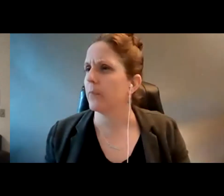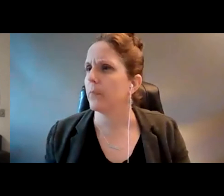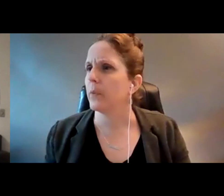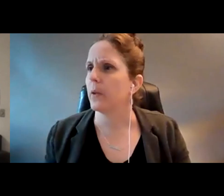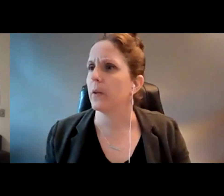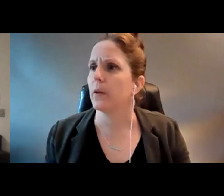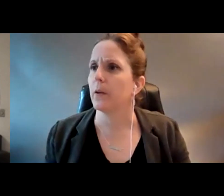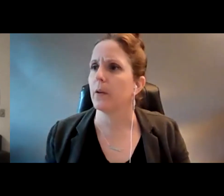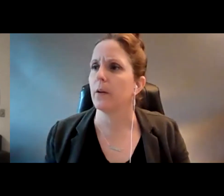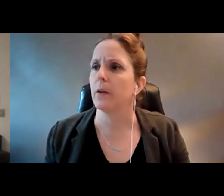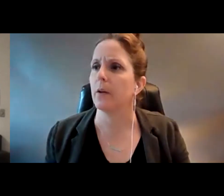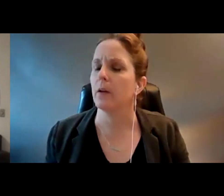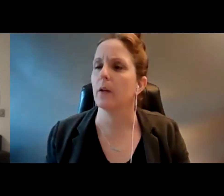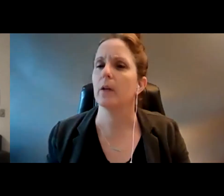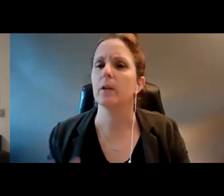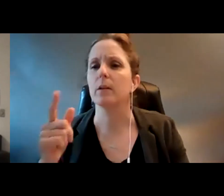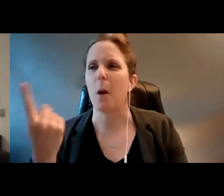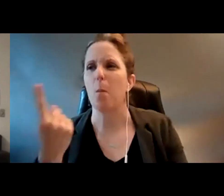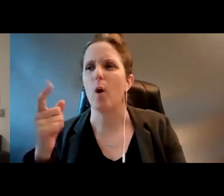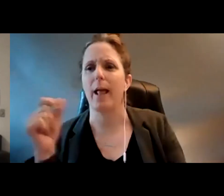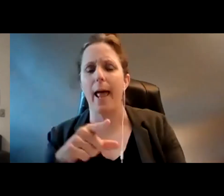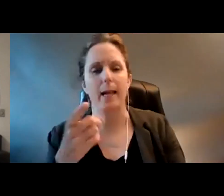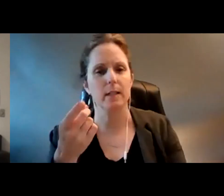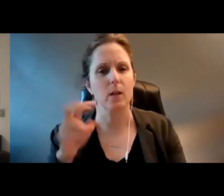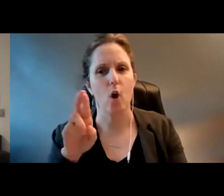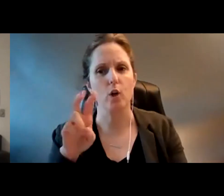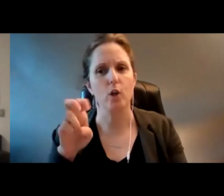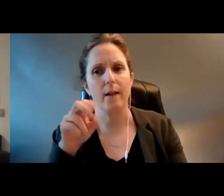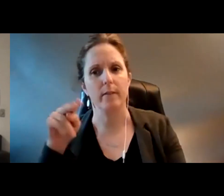That was really between the patients and their doctors, but we did ask.